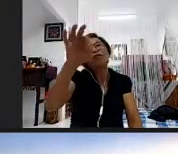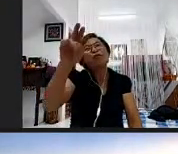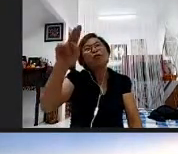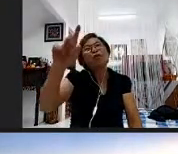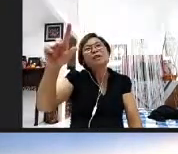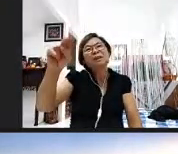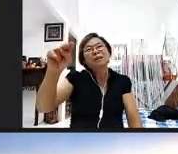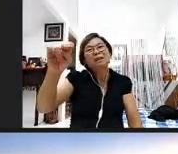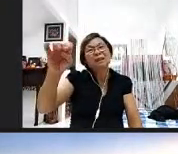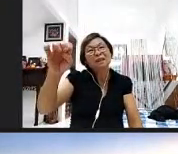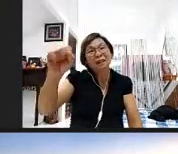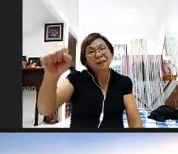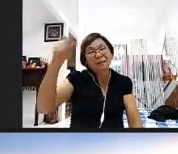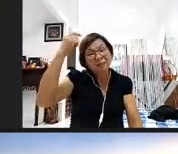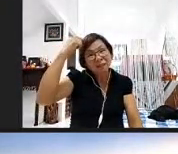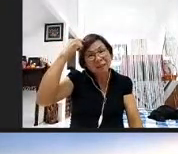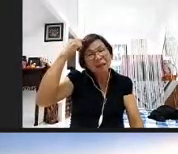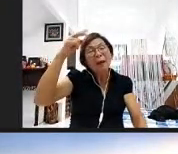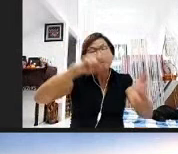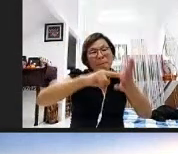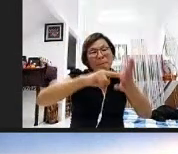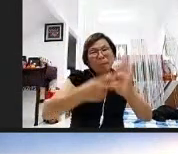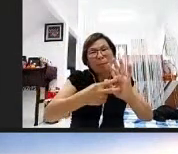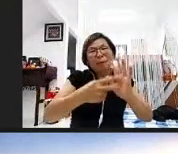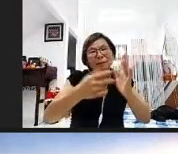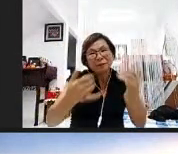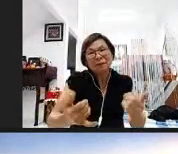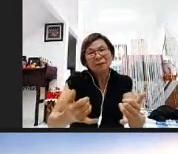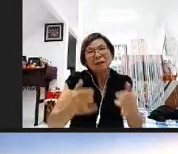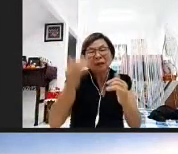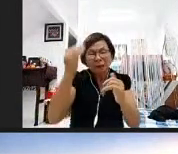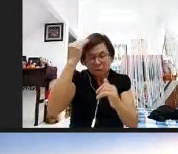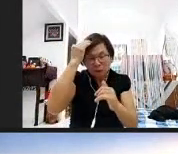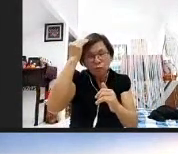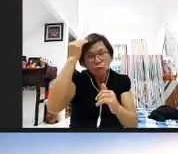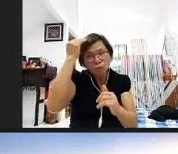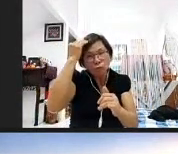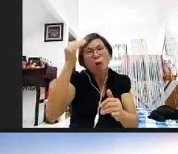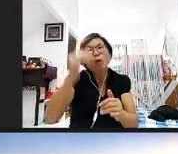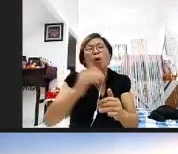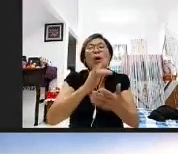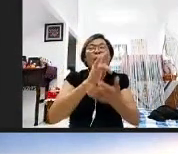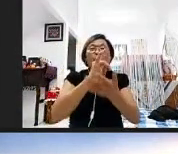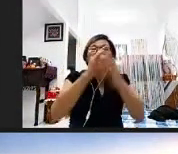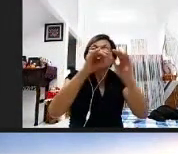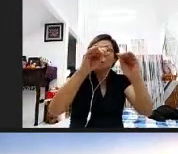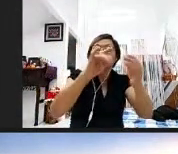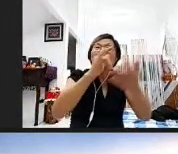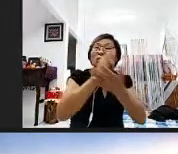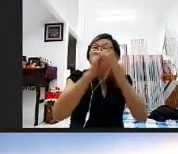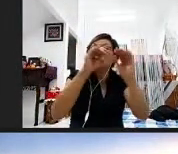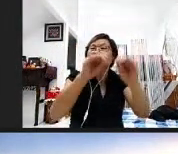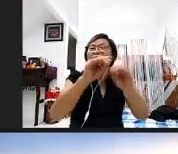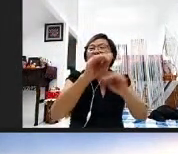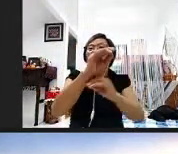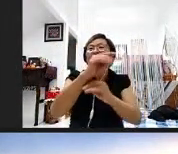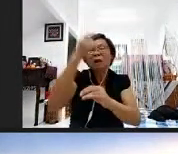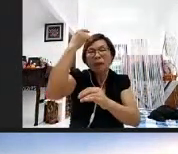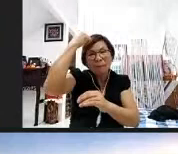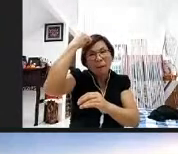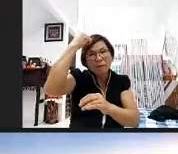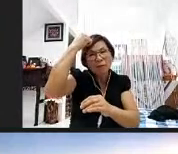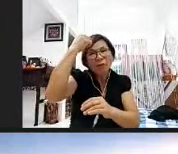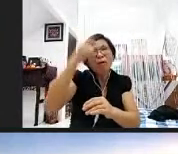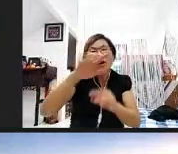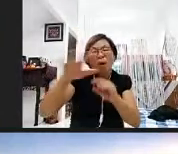common modern definition is about present moment awareness. But if you look at the Buddhist teaching, the word mindfulness in Pali Sati also has an